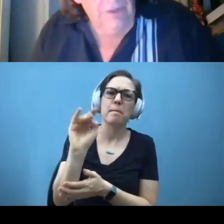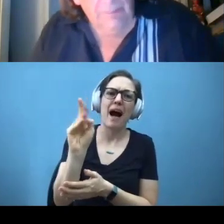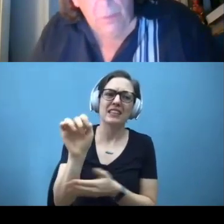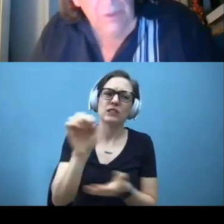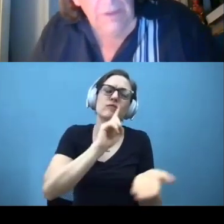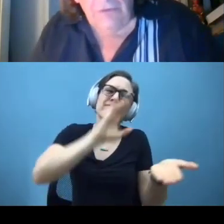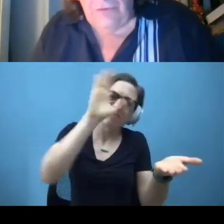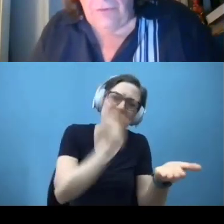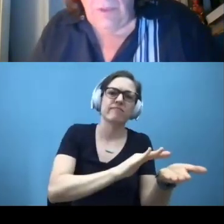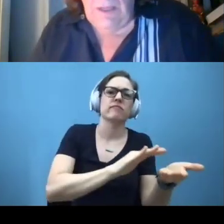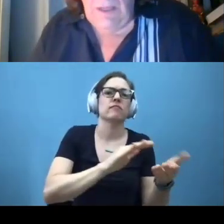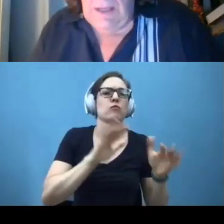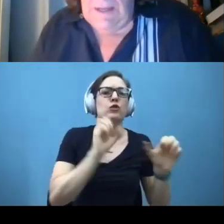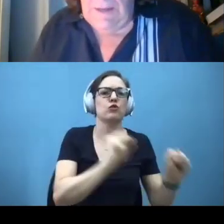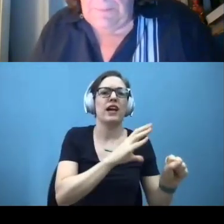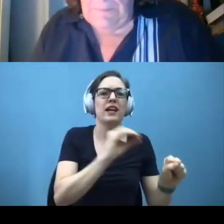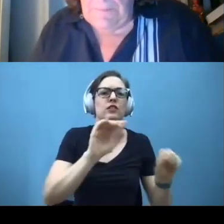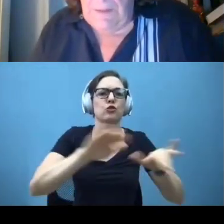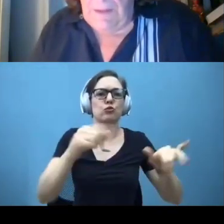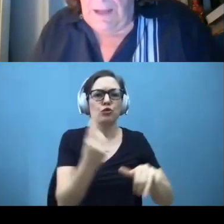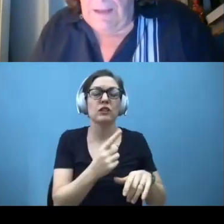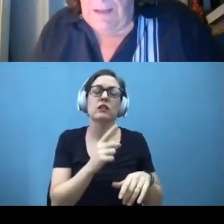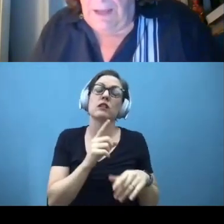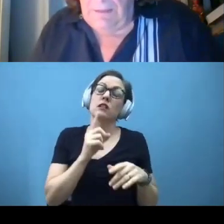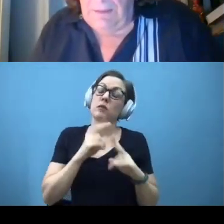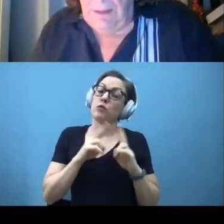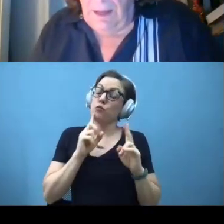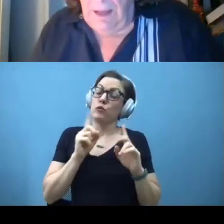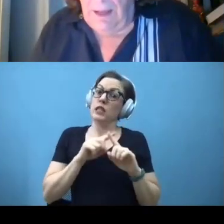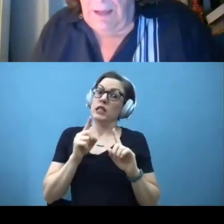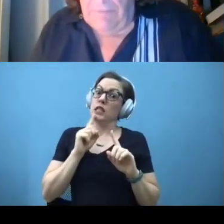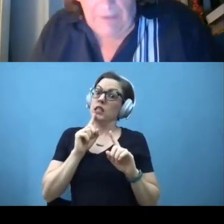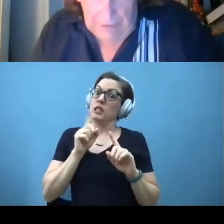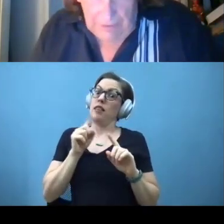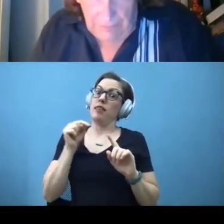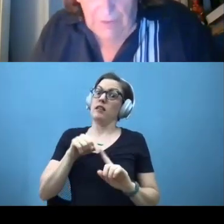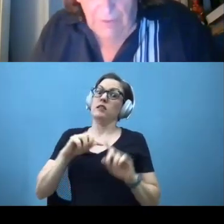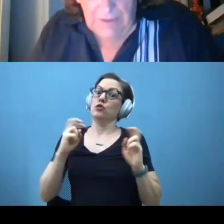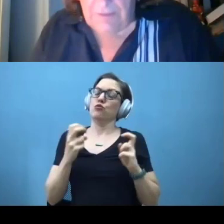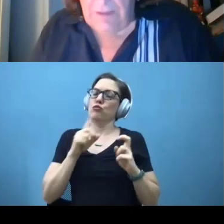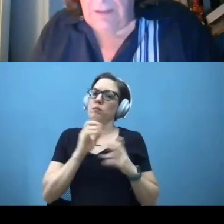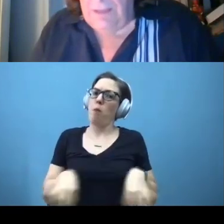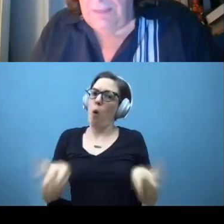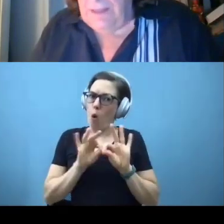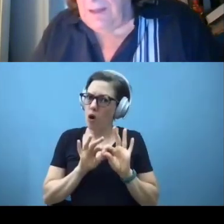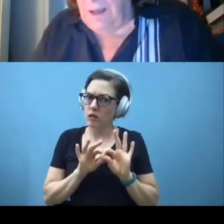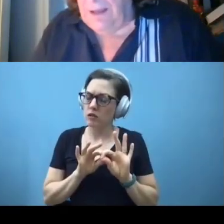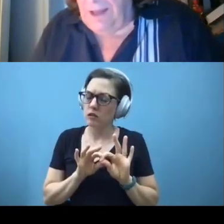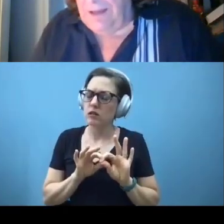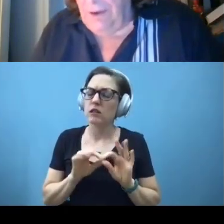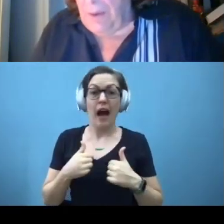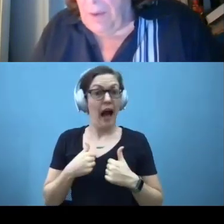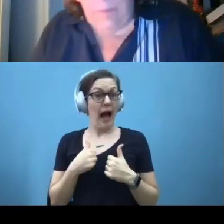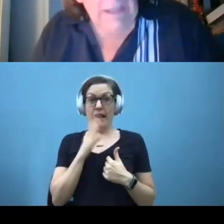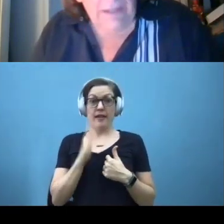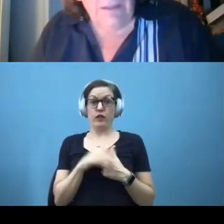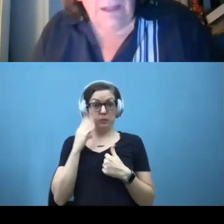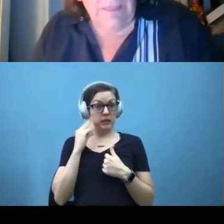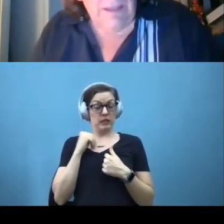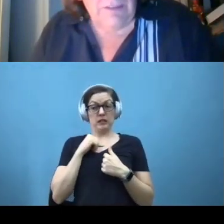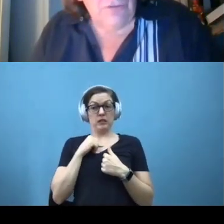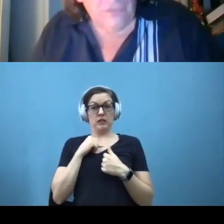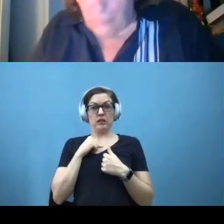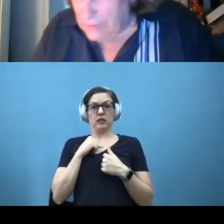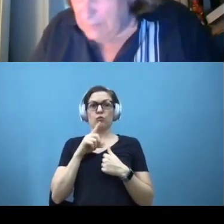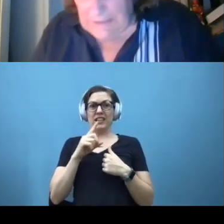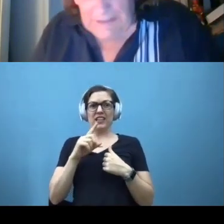issue. It's an important issue. I've never experienced it. I think I don't know how I would handle it. I